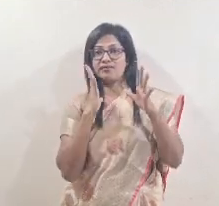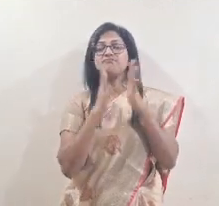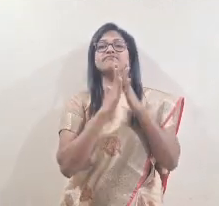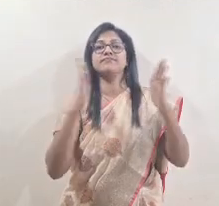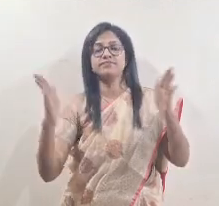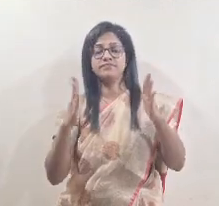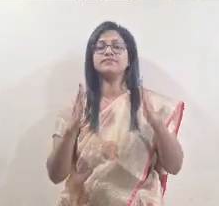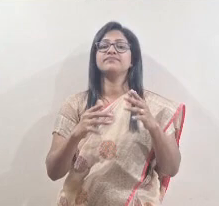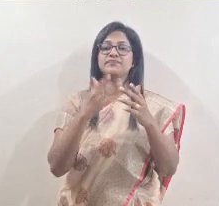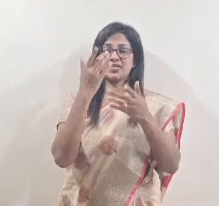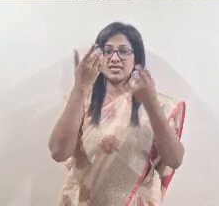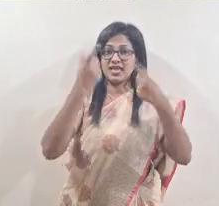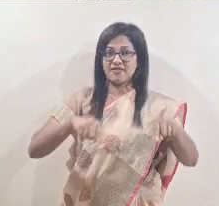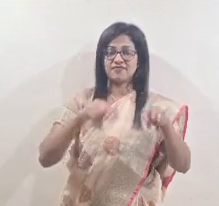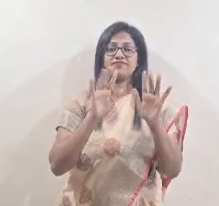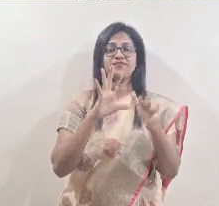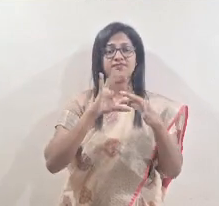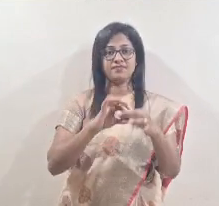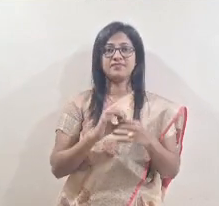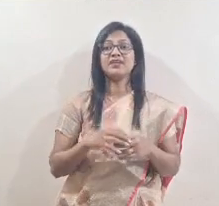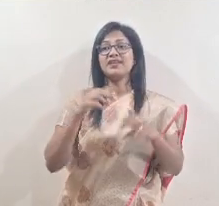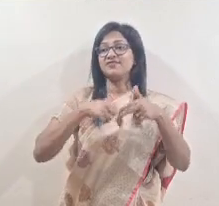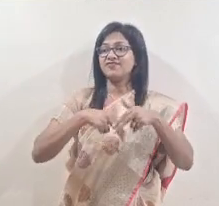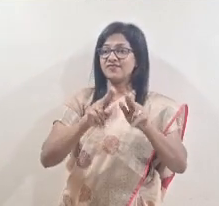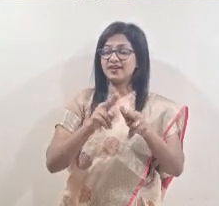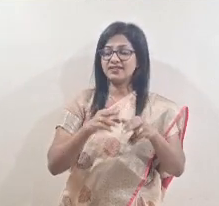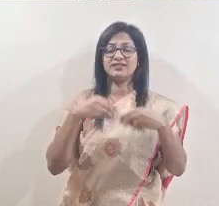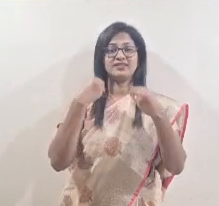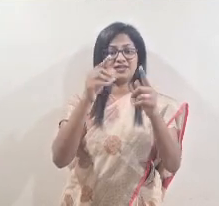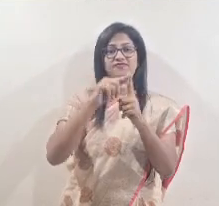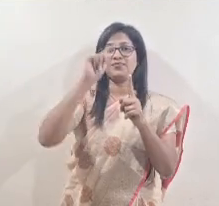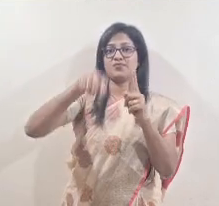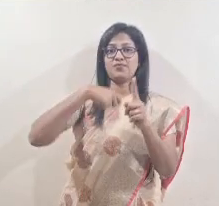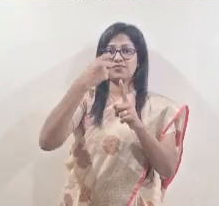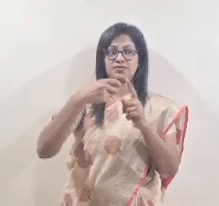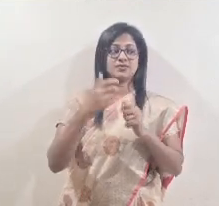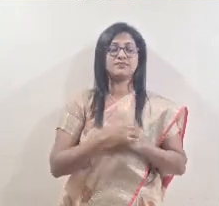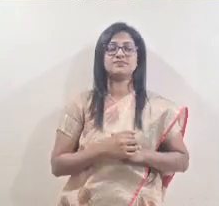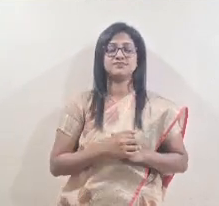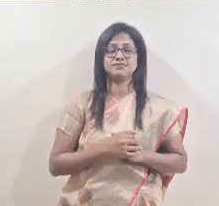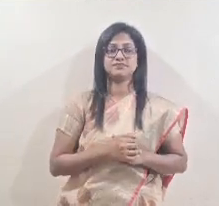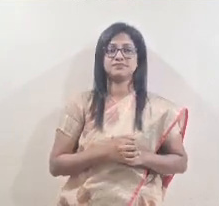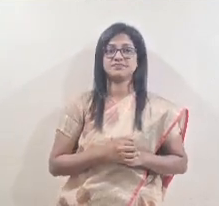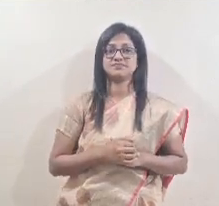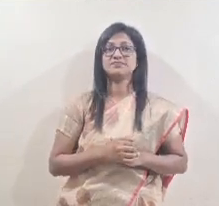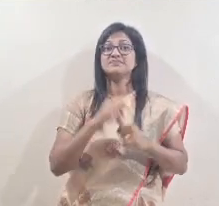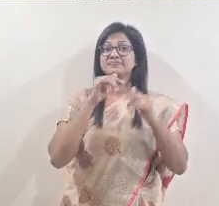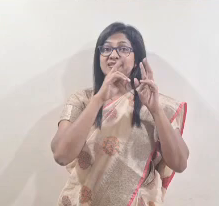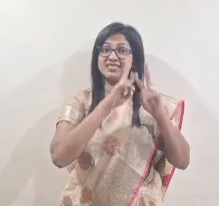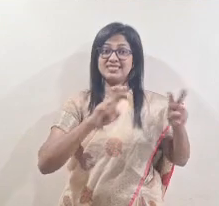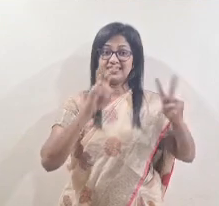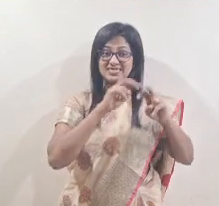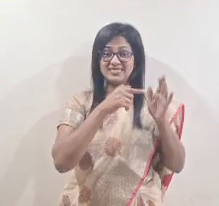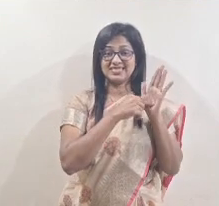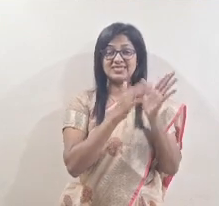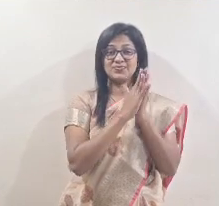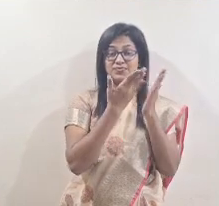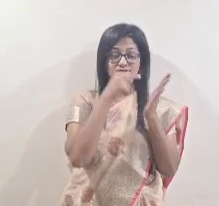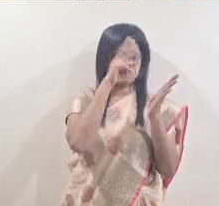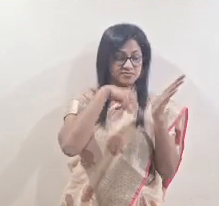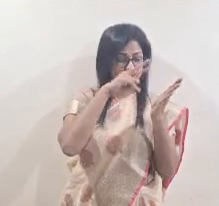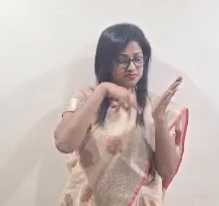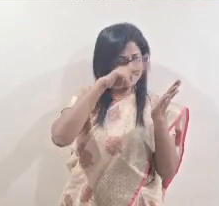on this predicted model split, and finally I have given the proposals. So in literature, I looked into the